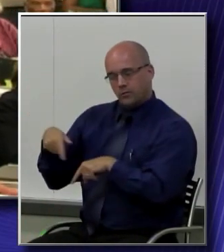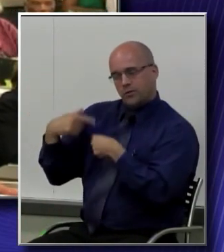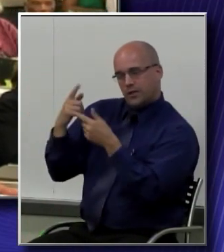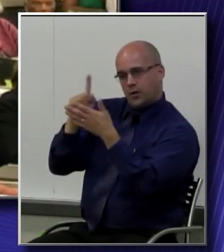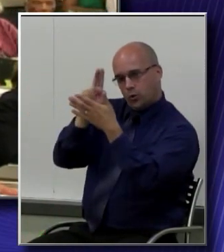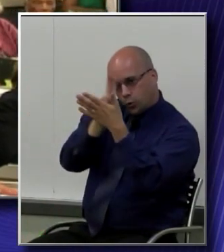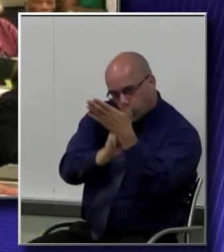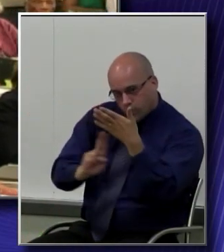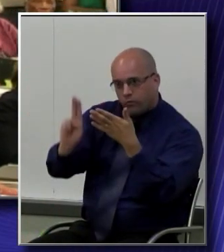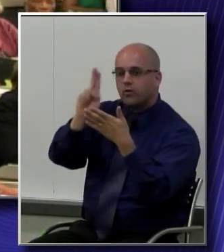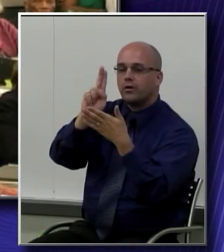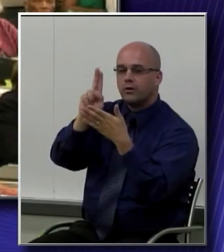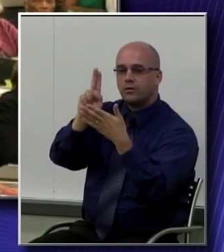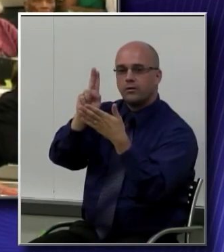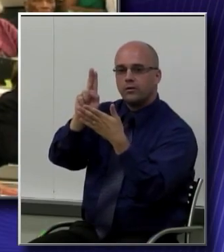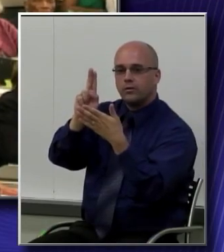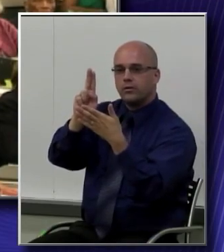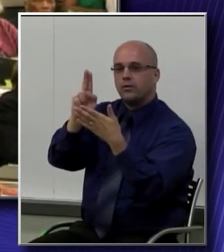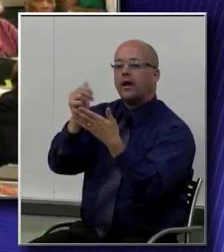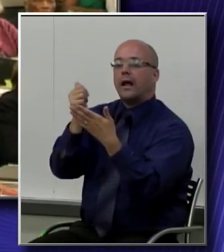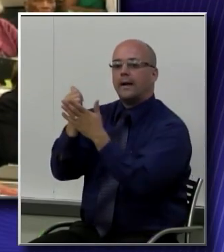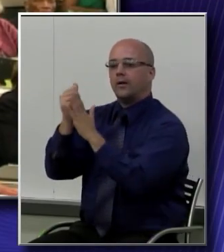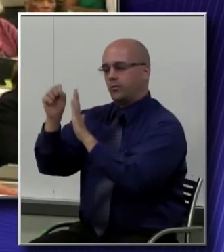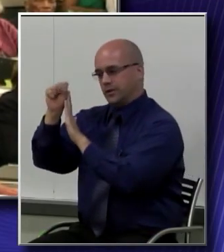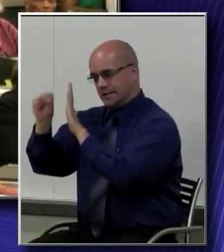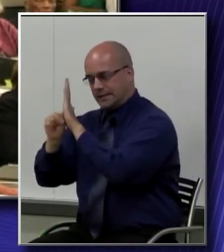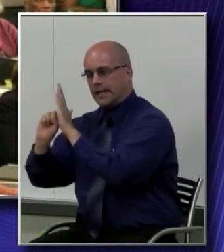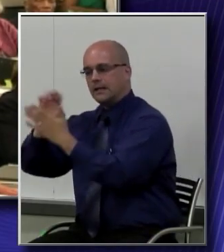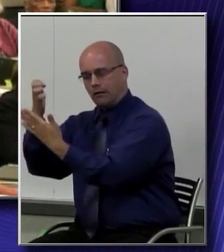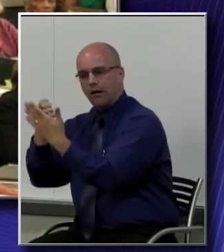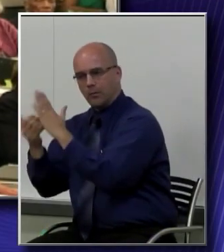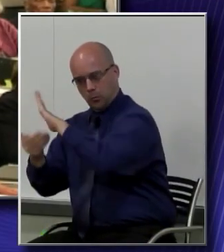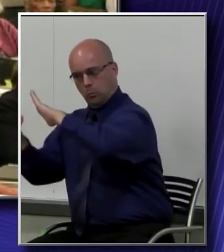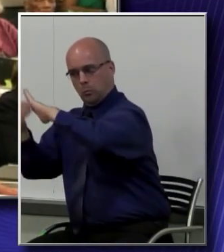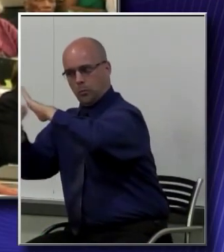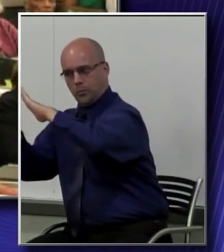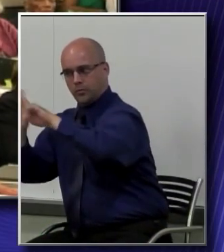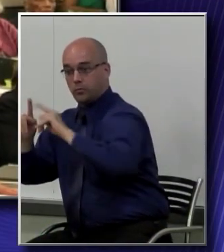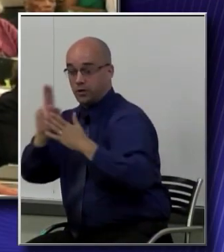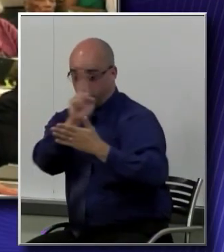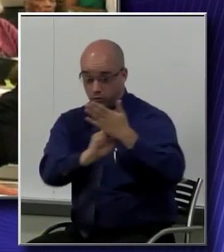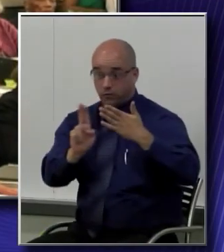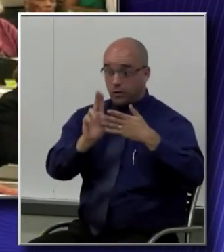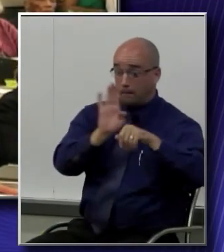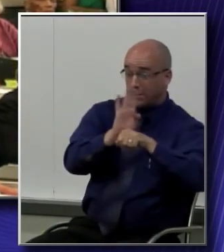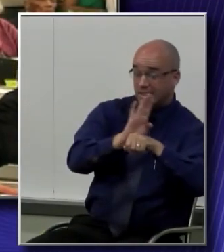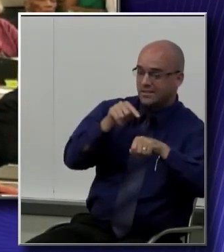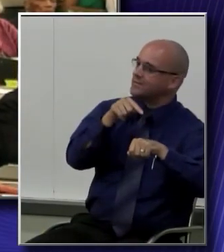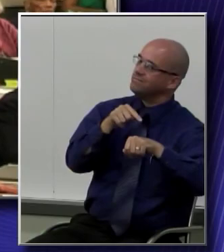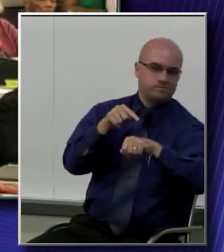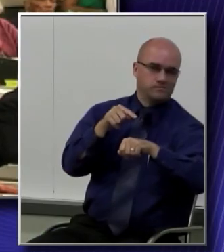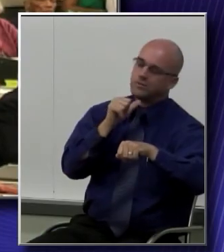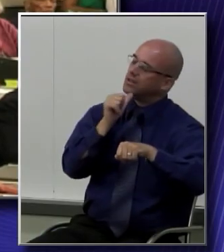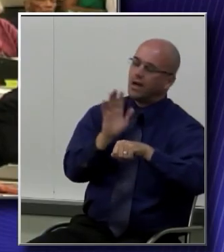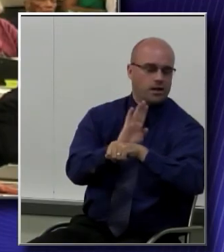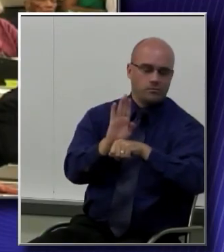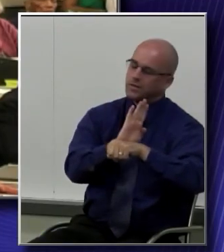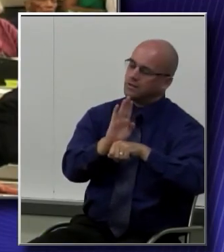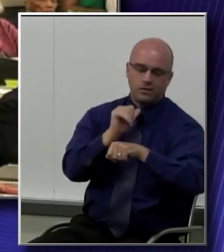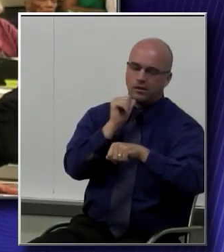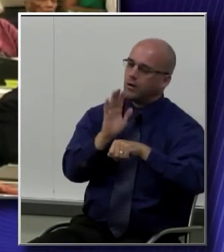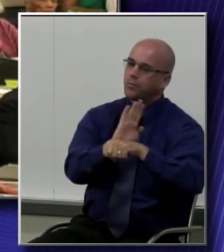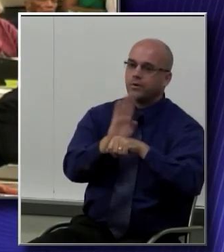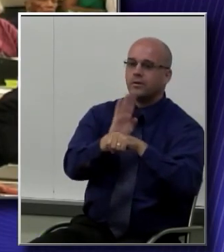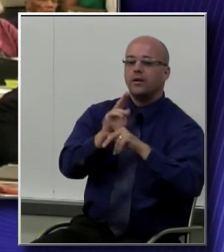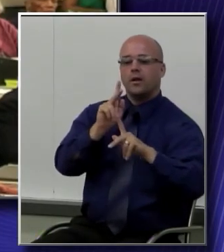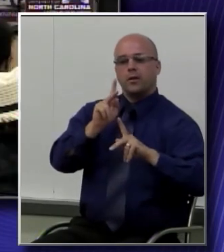is a primary motor of the state's economy, it is not a business. It is not a business. It is a